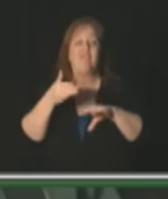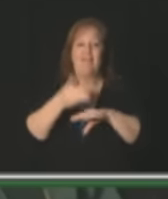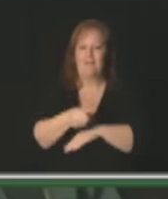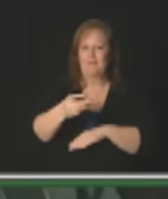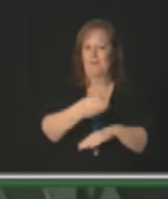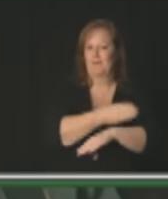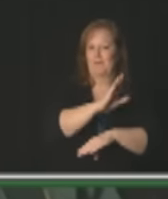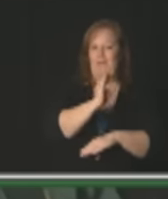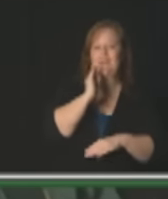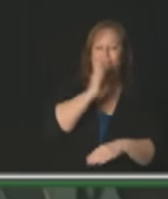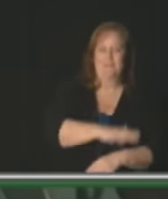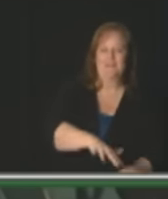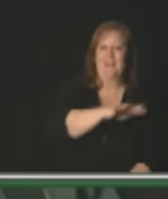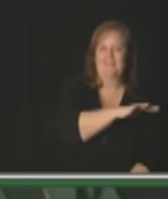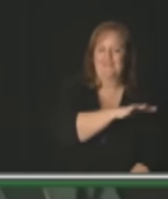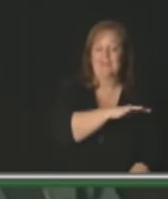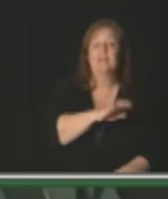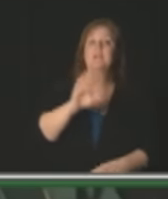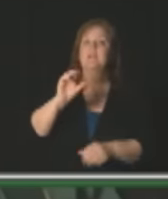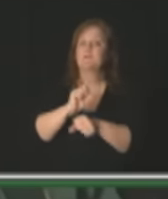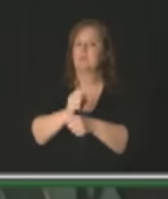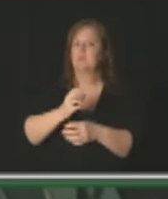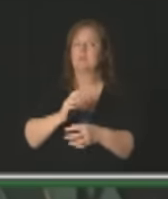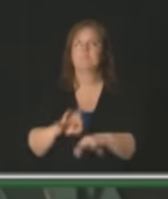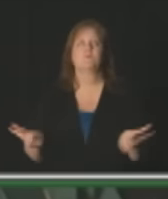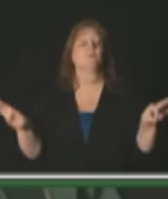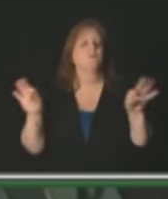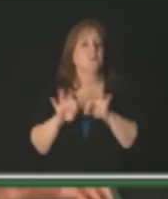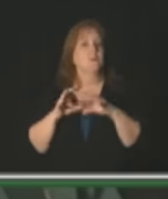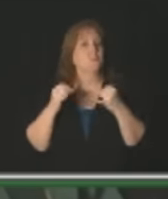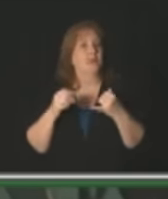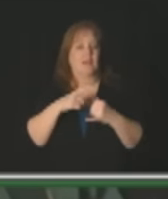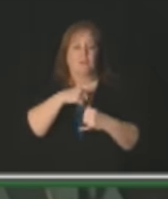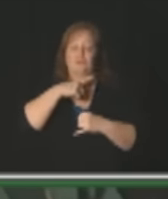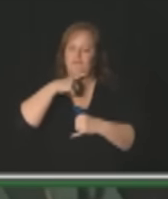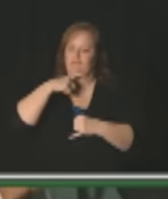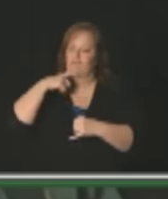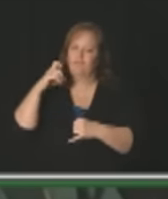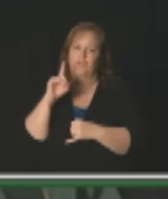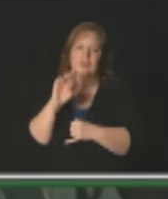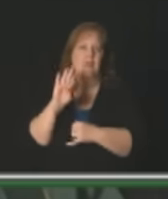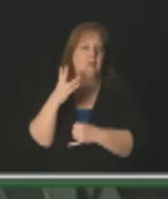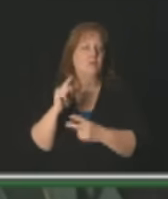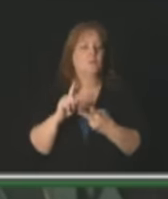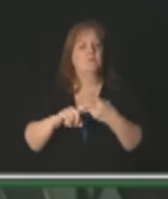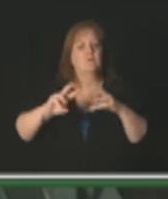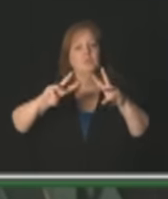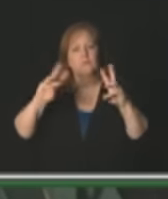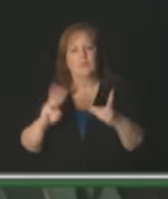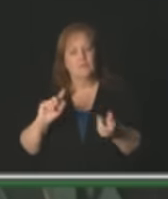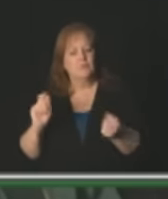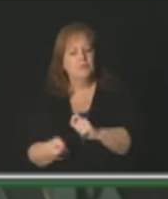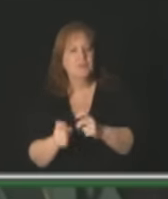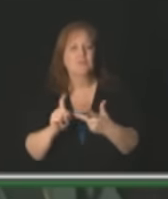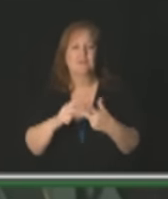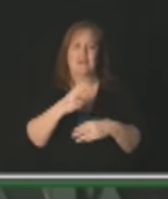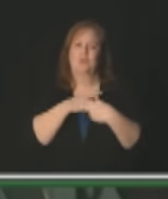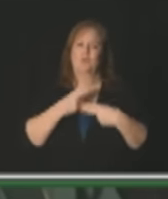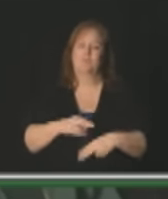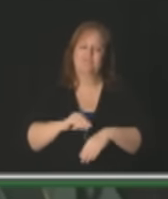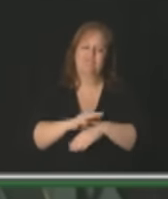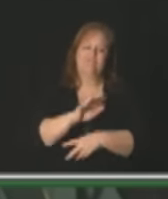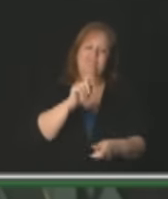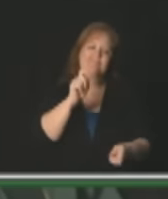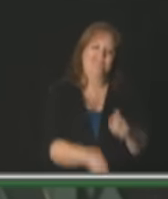work is especially important as we deal with the effects of drought, climate change, and human alteration of our